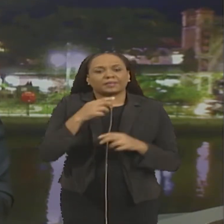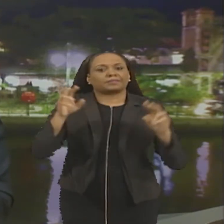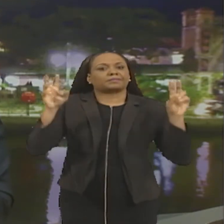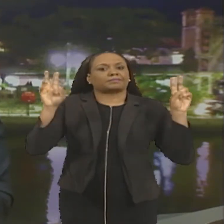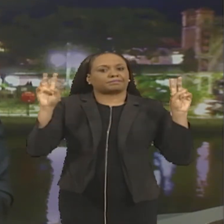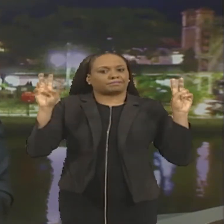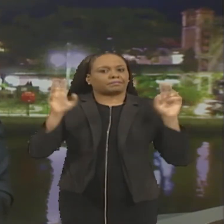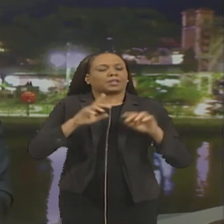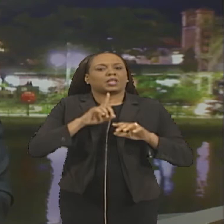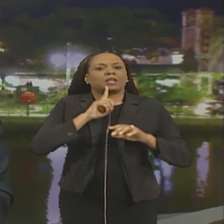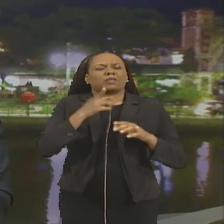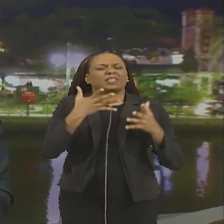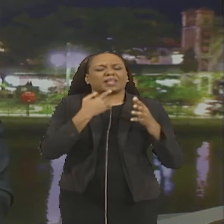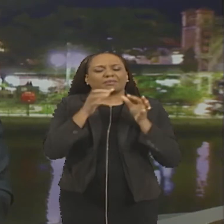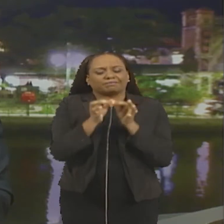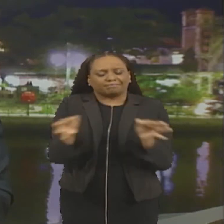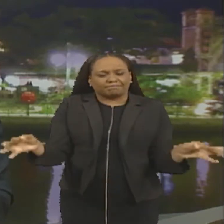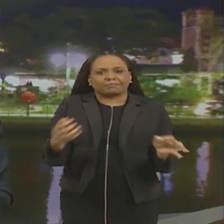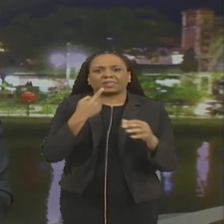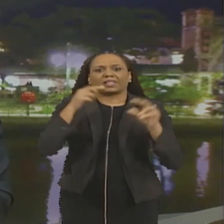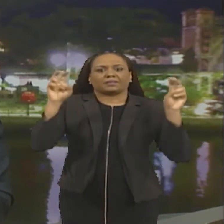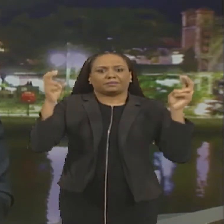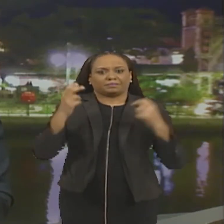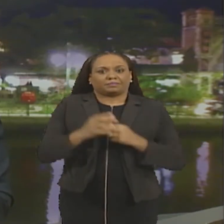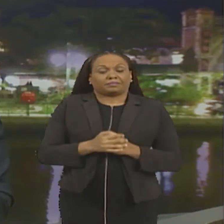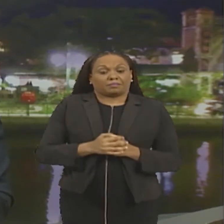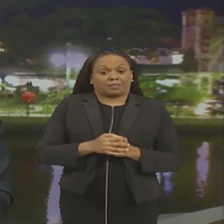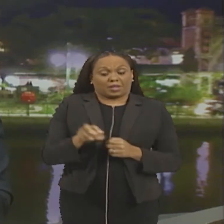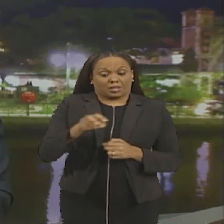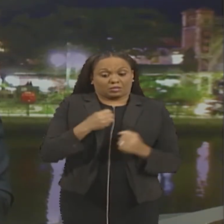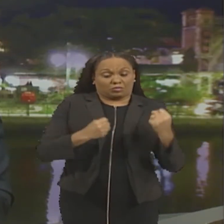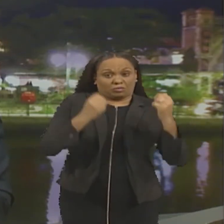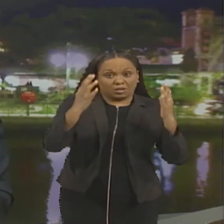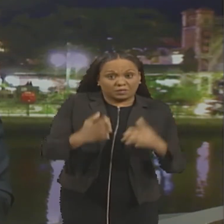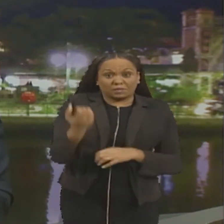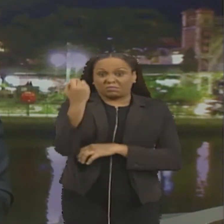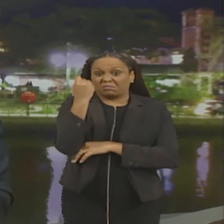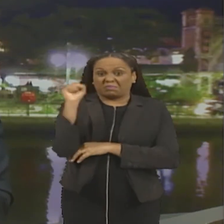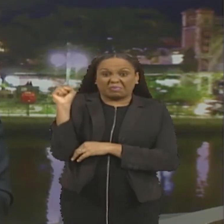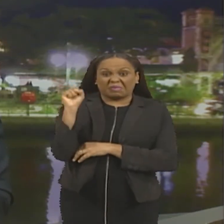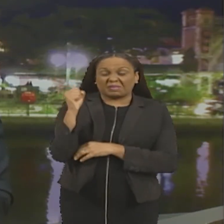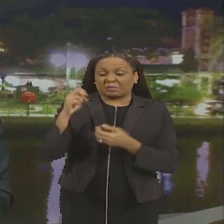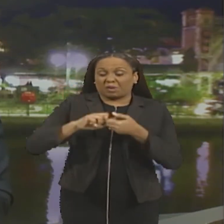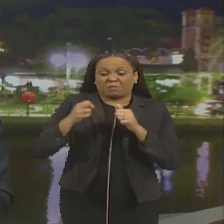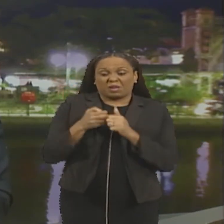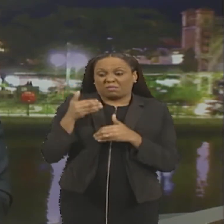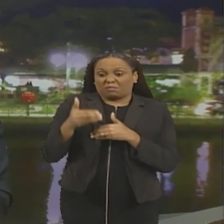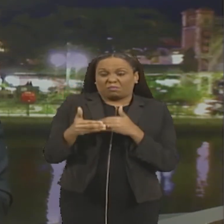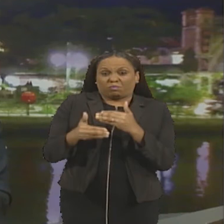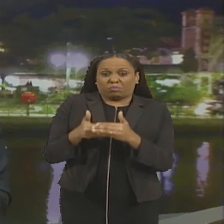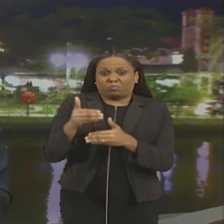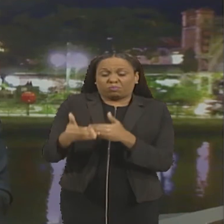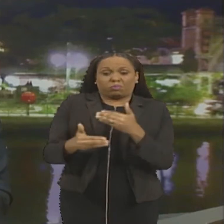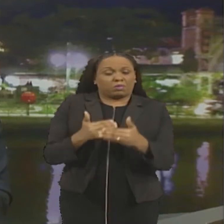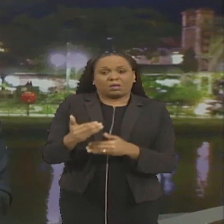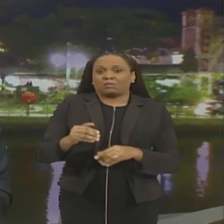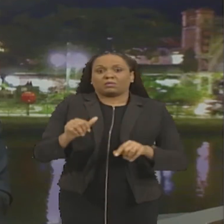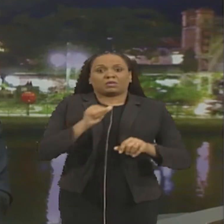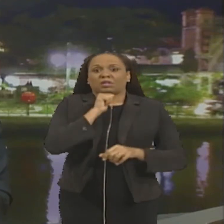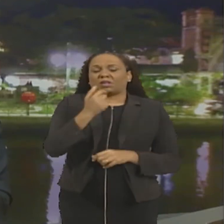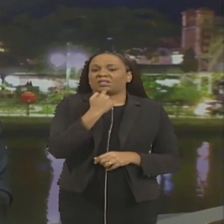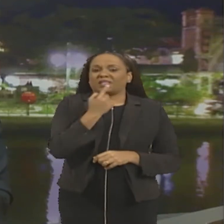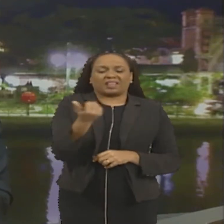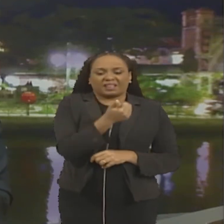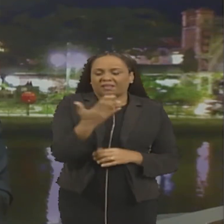the matter involving public transport operators and their decision to protest was an ongoing issue, and hence no comment will be made by APTO